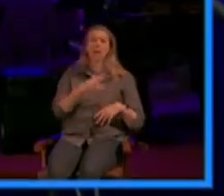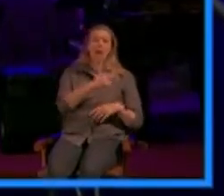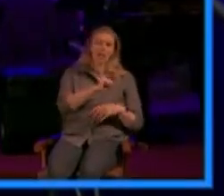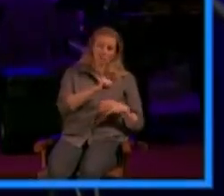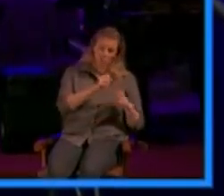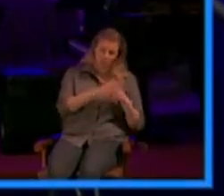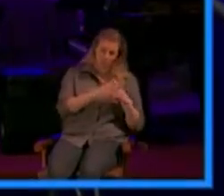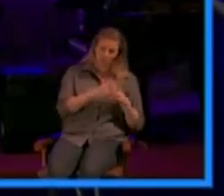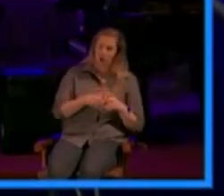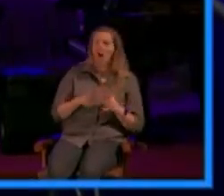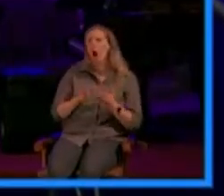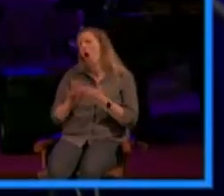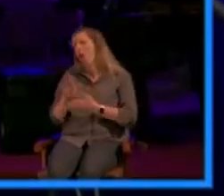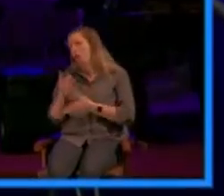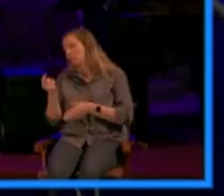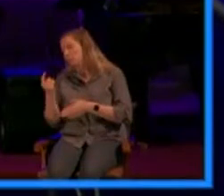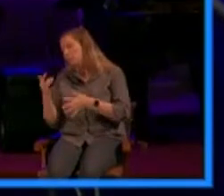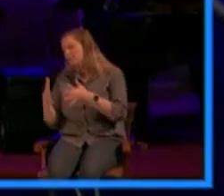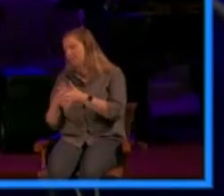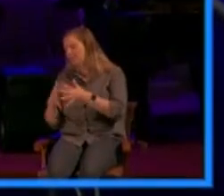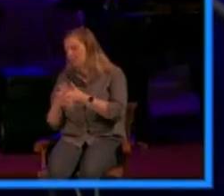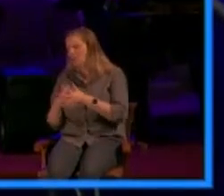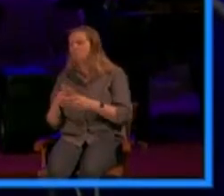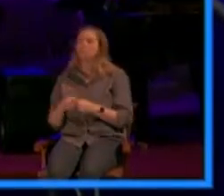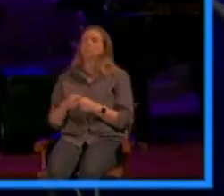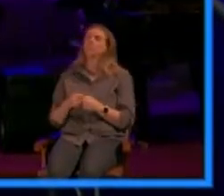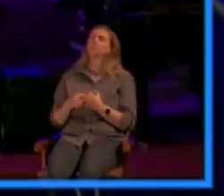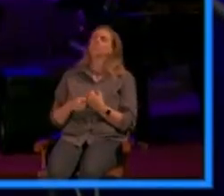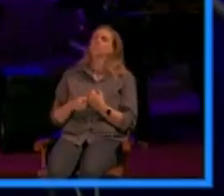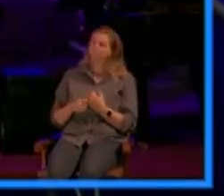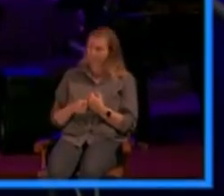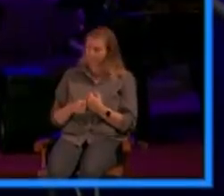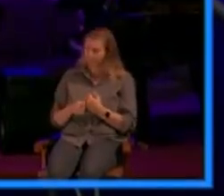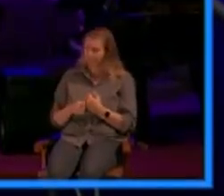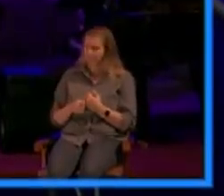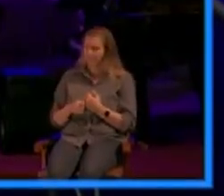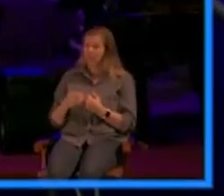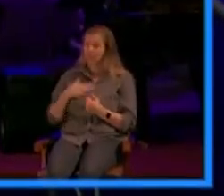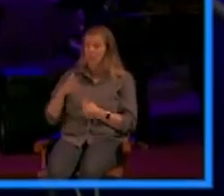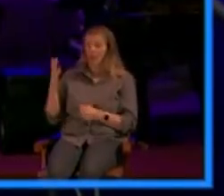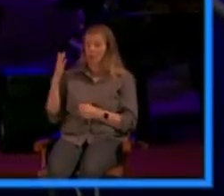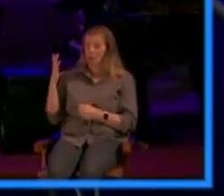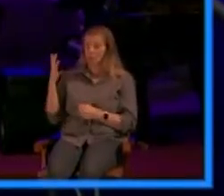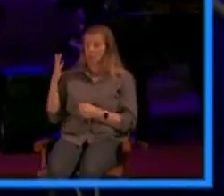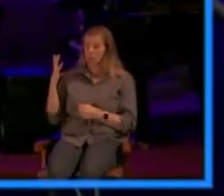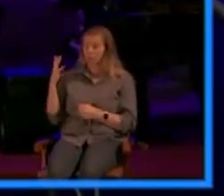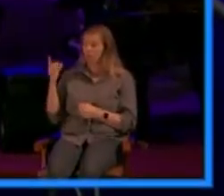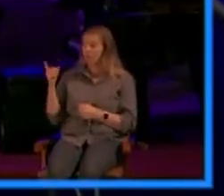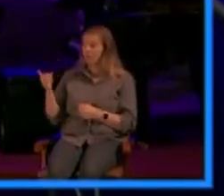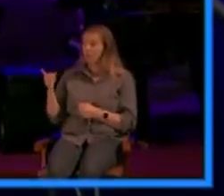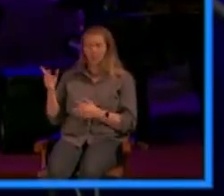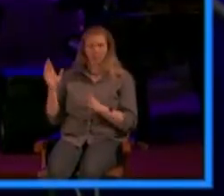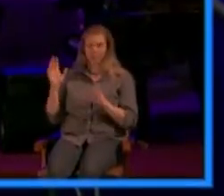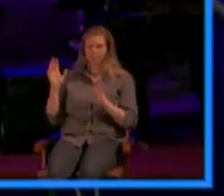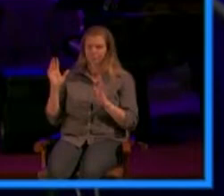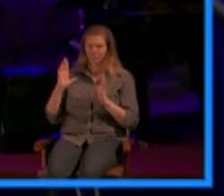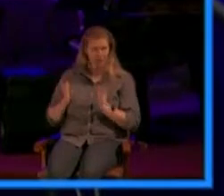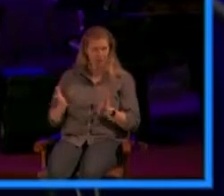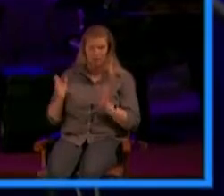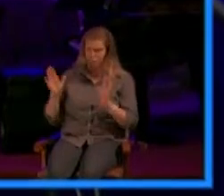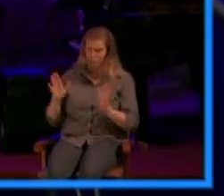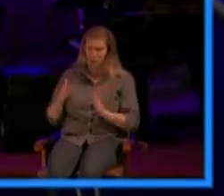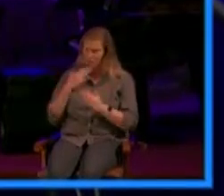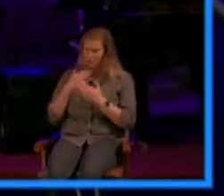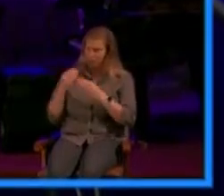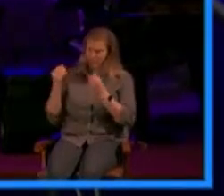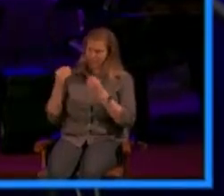coaches at that level, and they were great football coaches, but some of them were just vile. And I know what it's